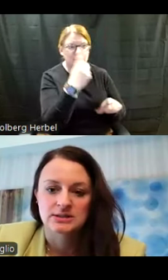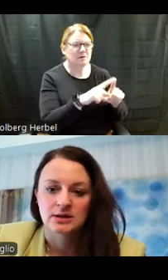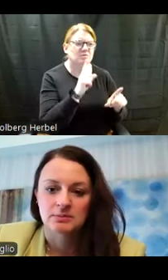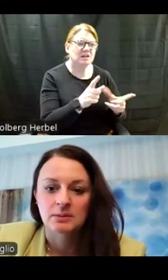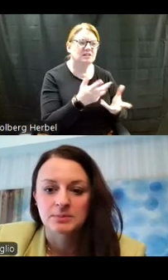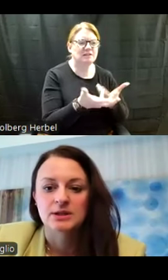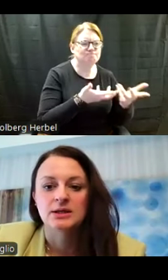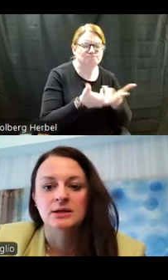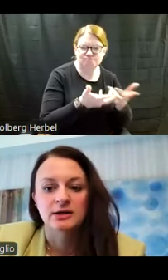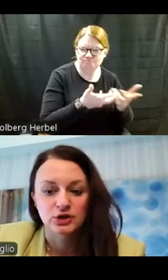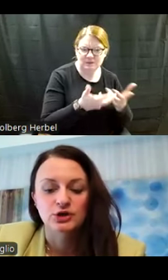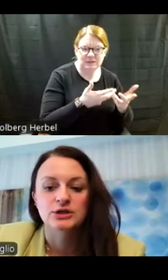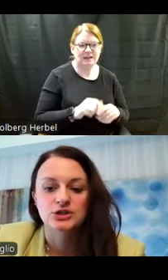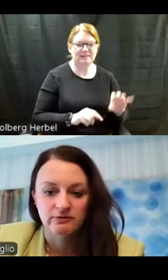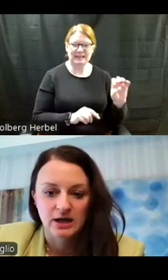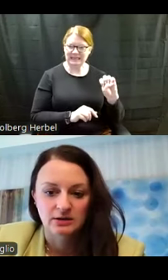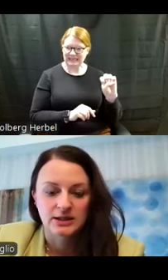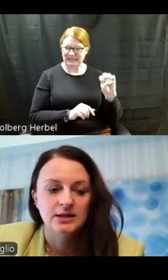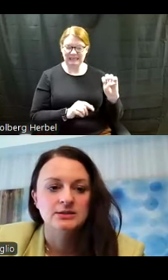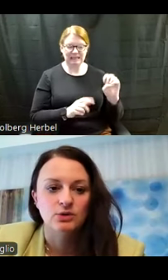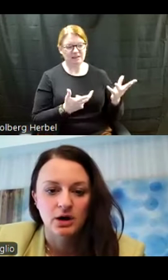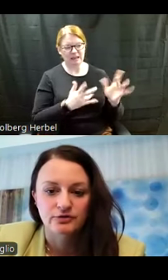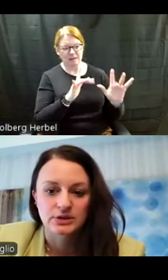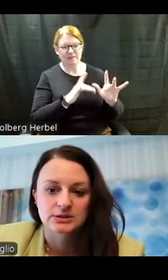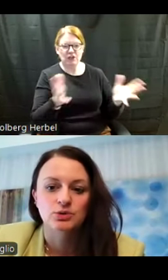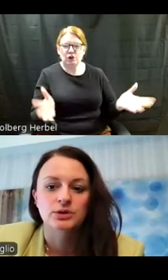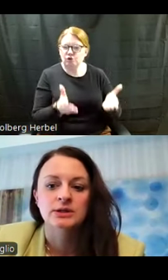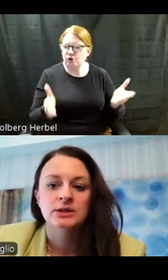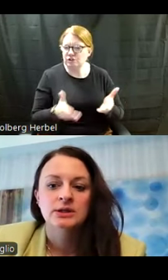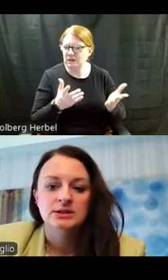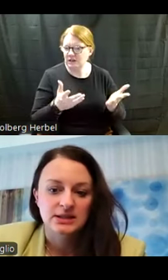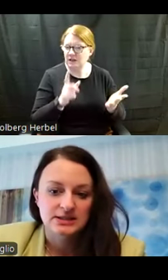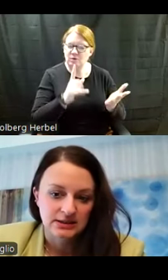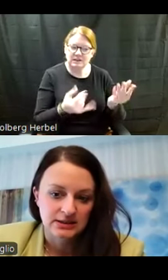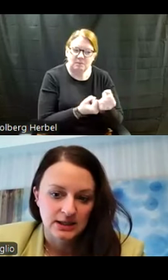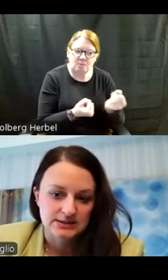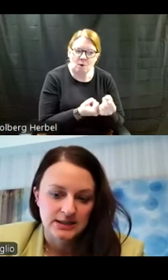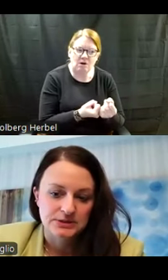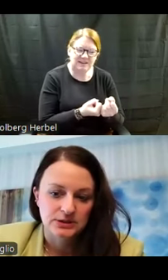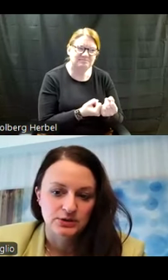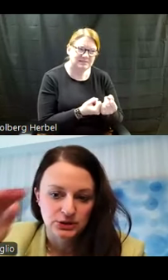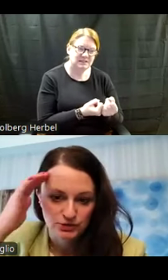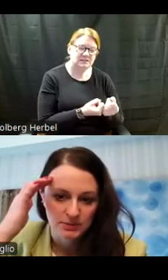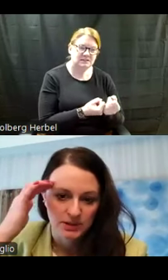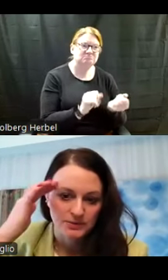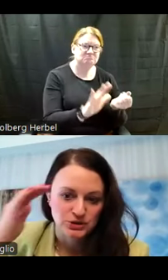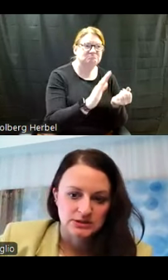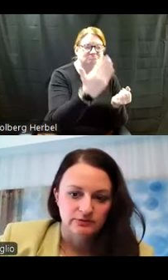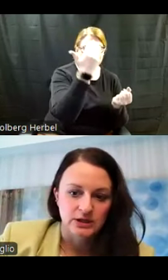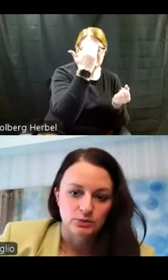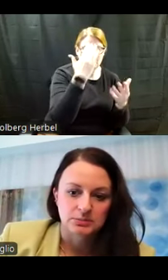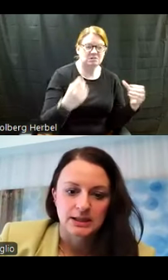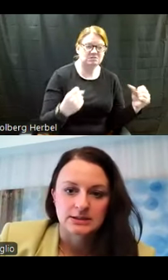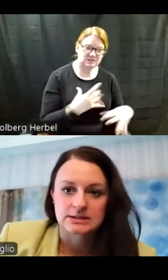is empathy, kind of encouraging and validating. So offering support, discussing the next steps, including treatment options